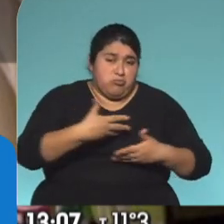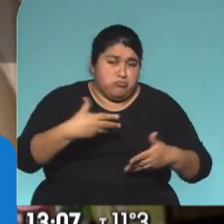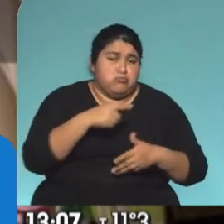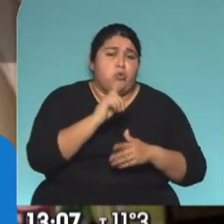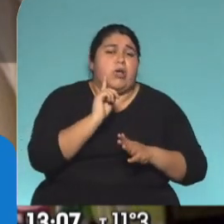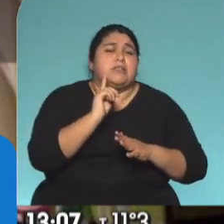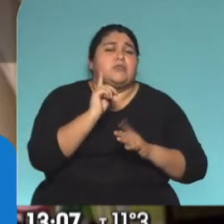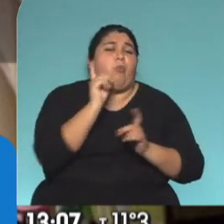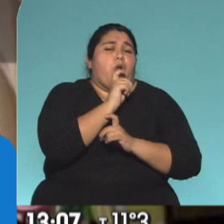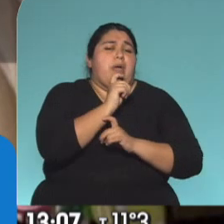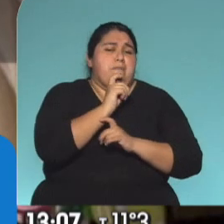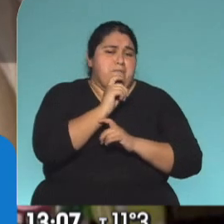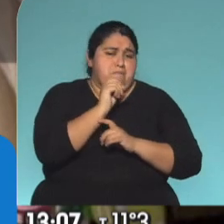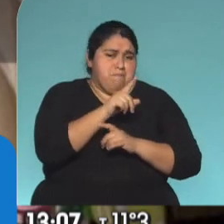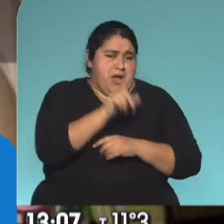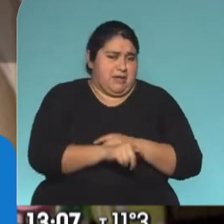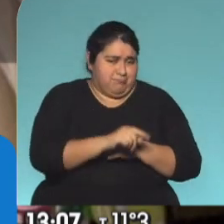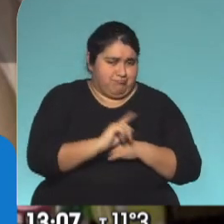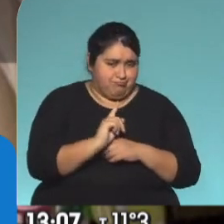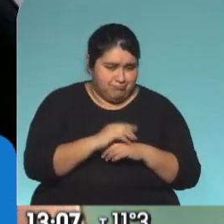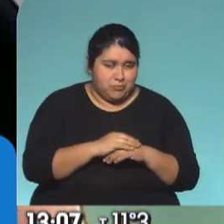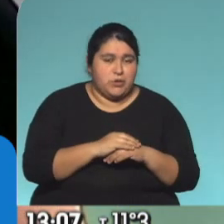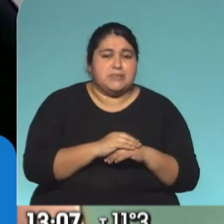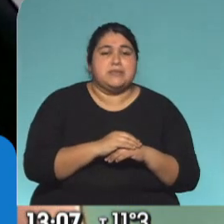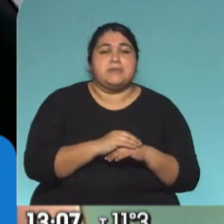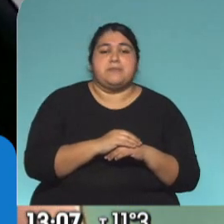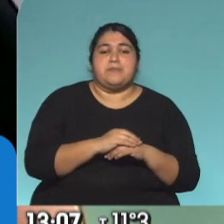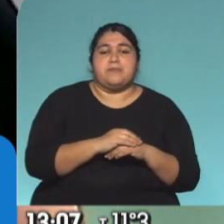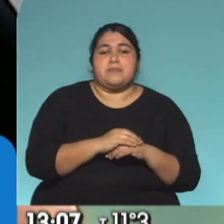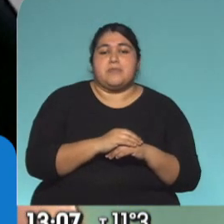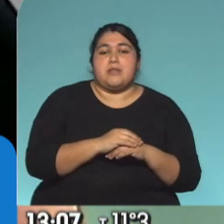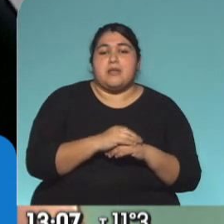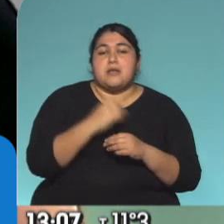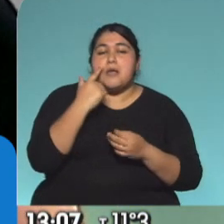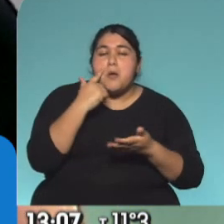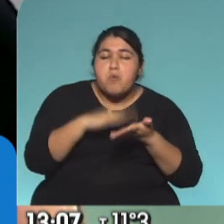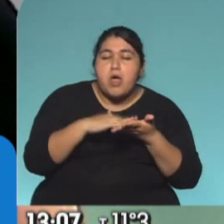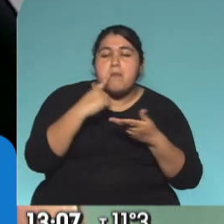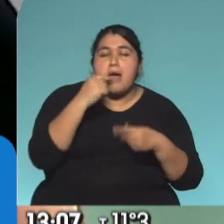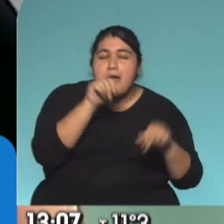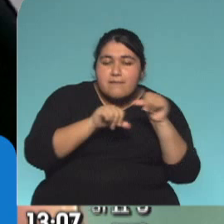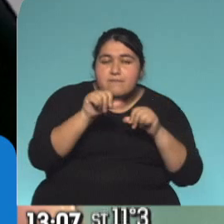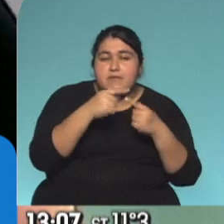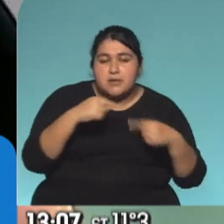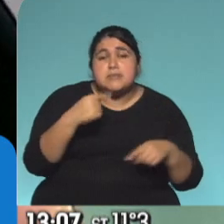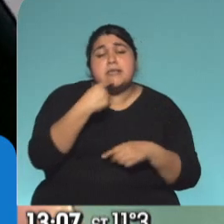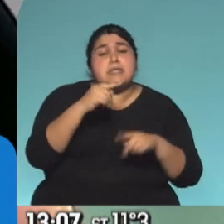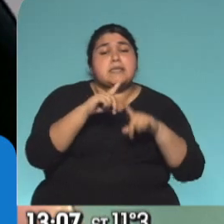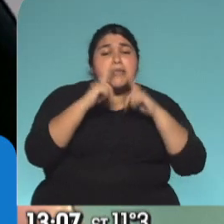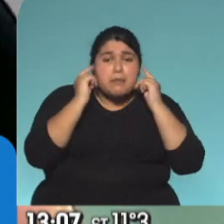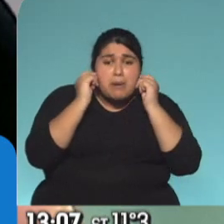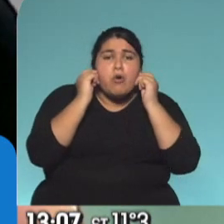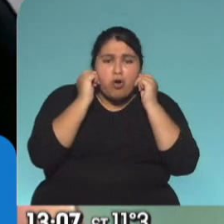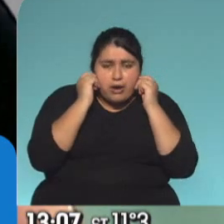to the state that would be a real super problem. Despite the evidence and science saying